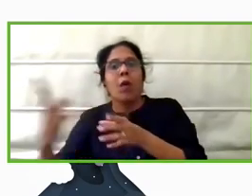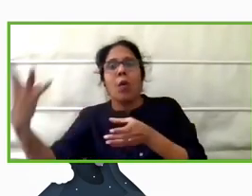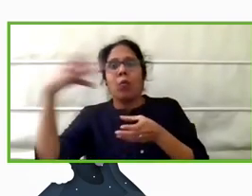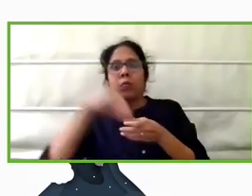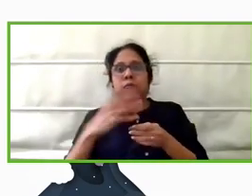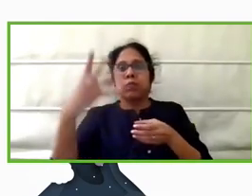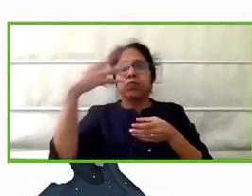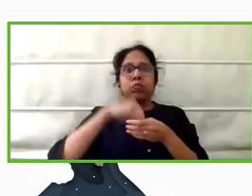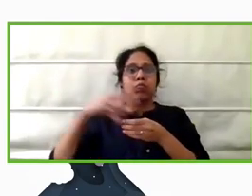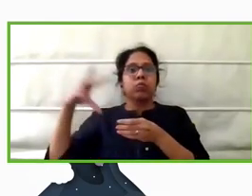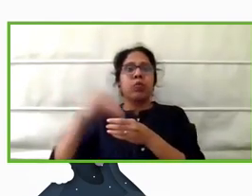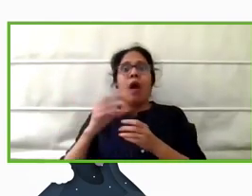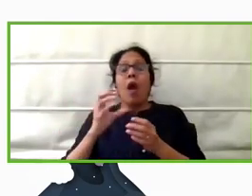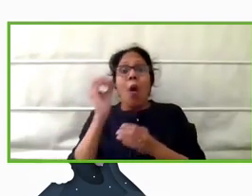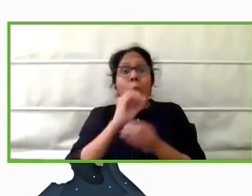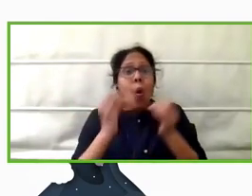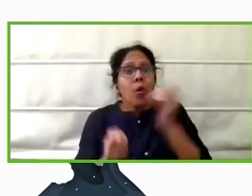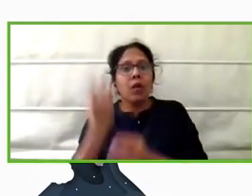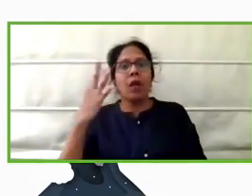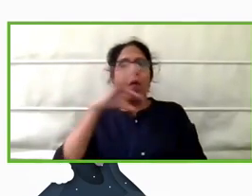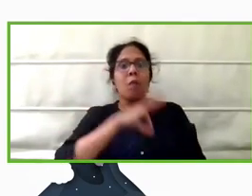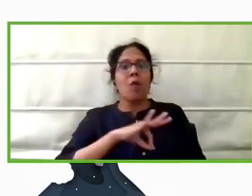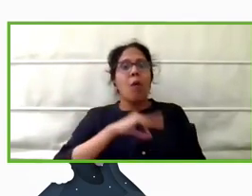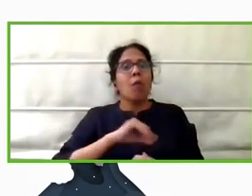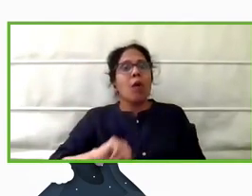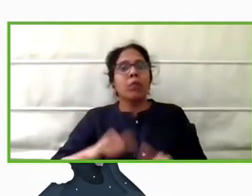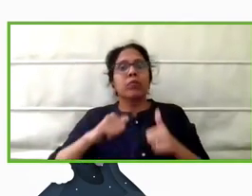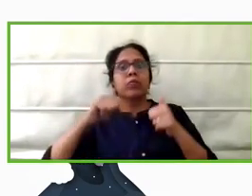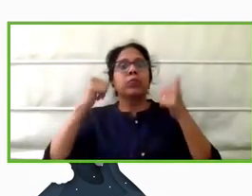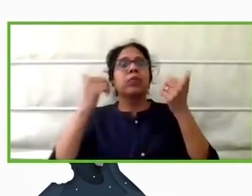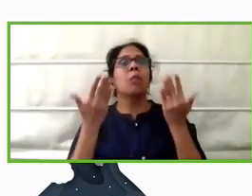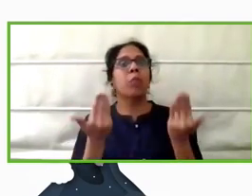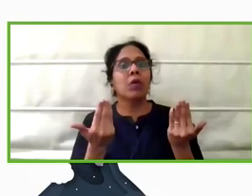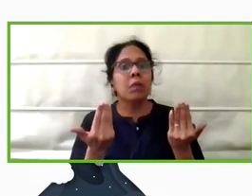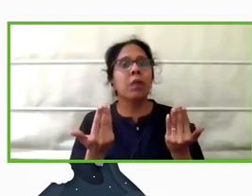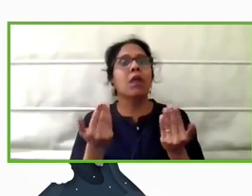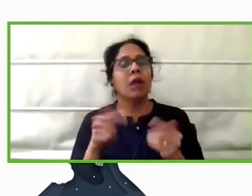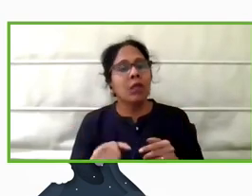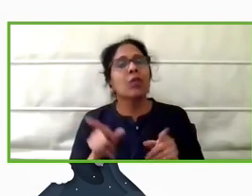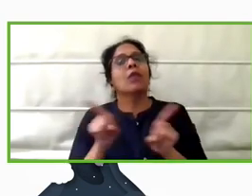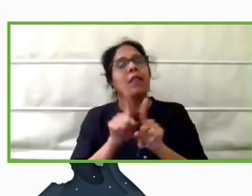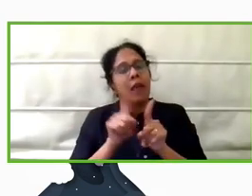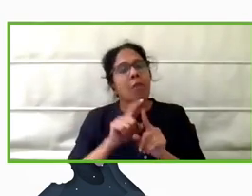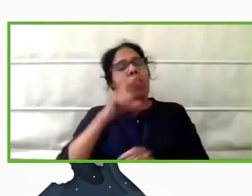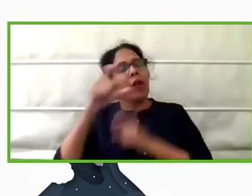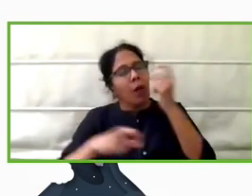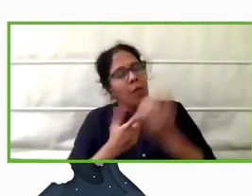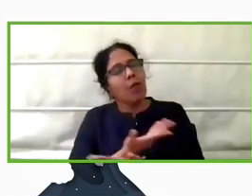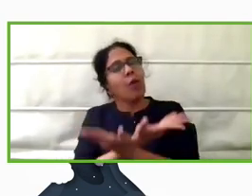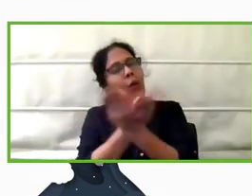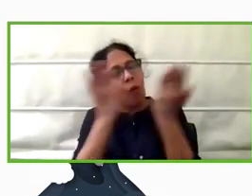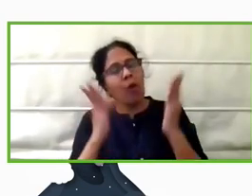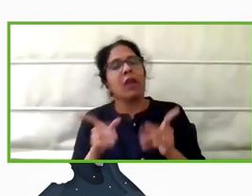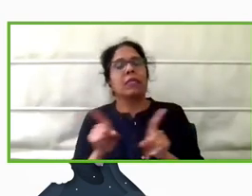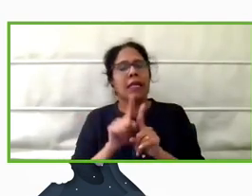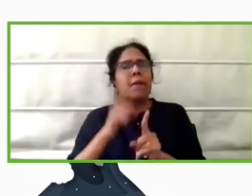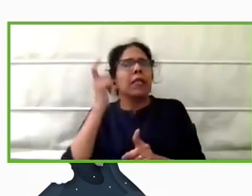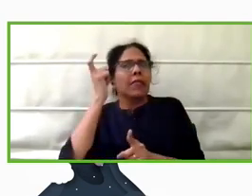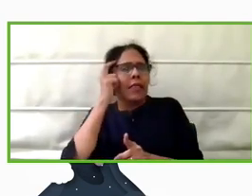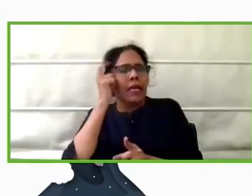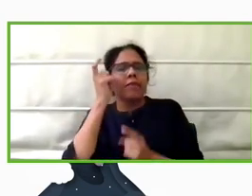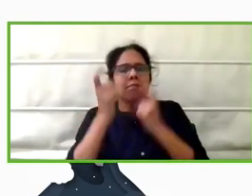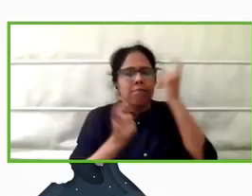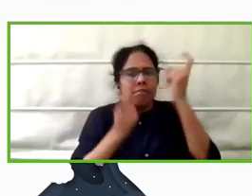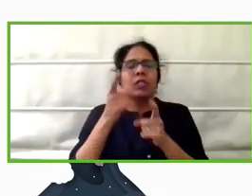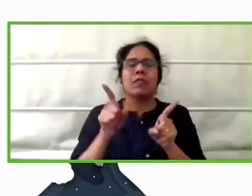of the organization. So in a way, it's actually quite self-serving for the companies to be doing that as well. So I would strongly encourage organizations to think about this and make it an